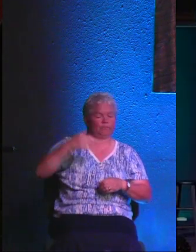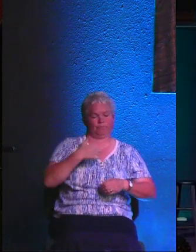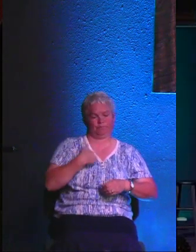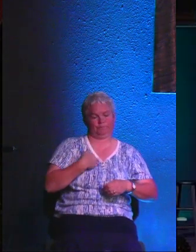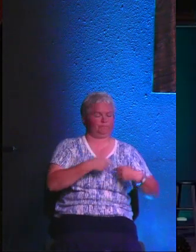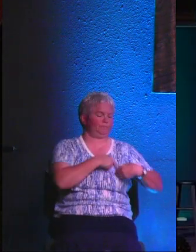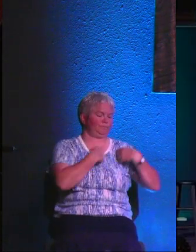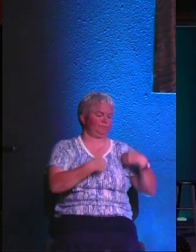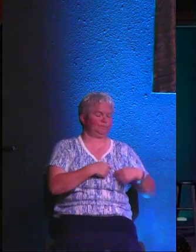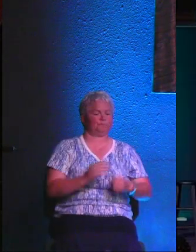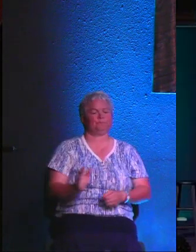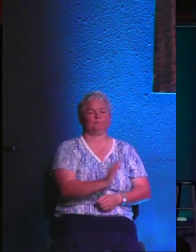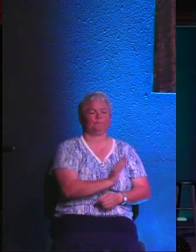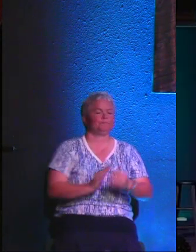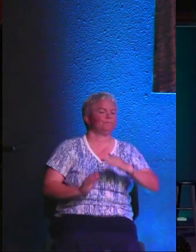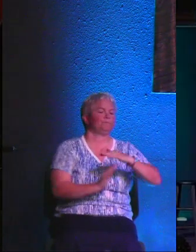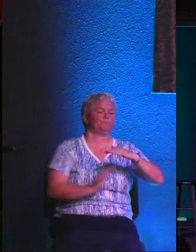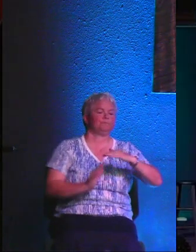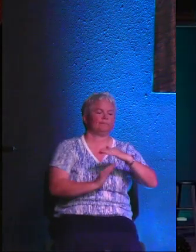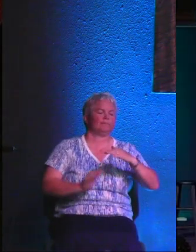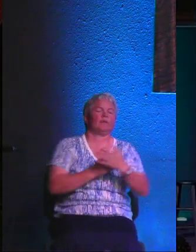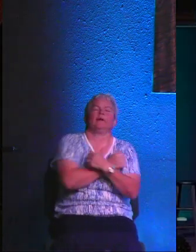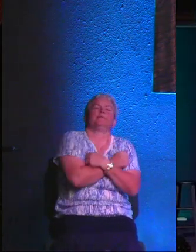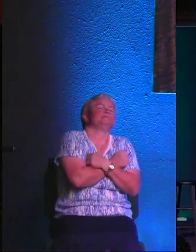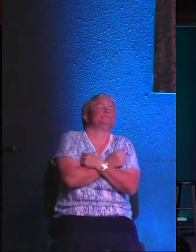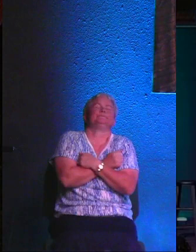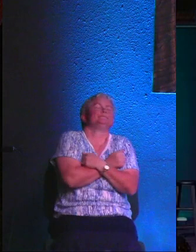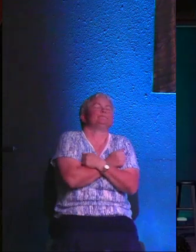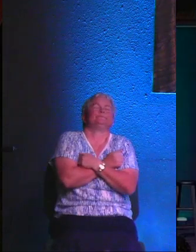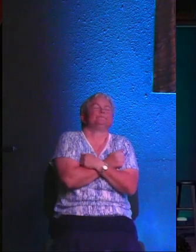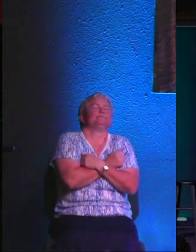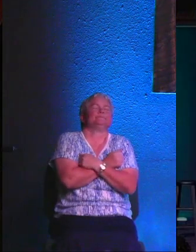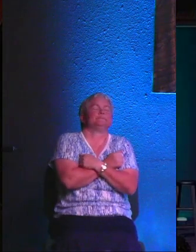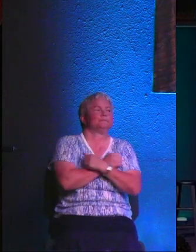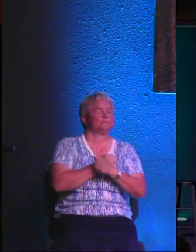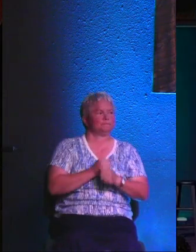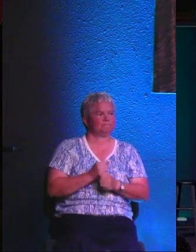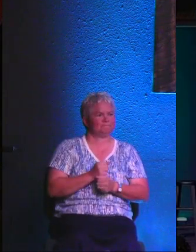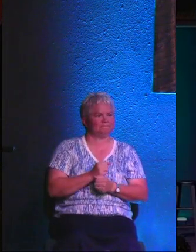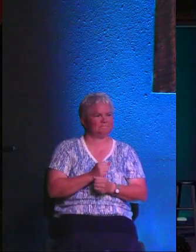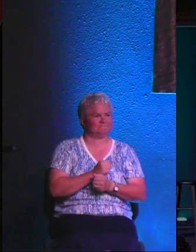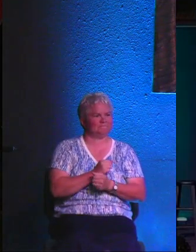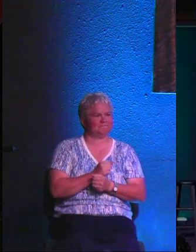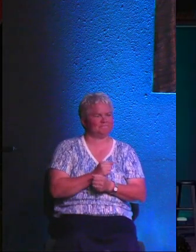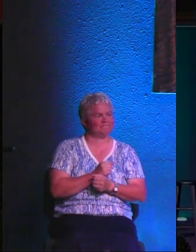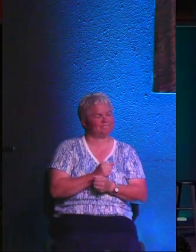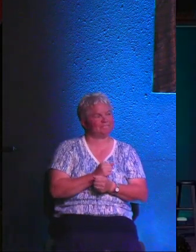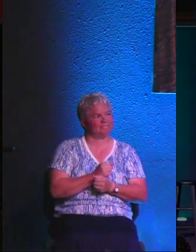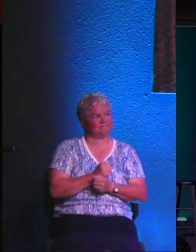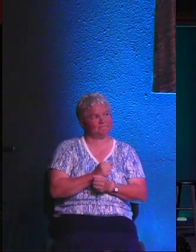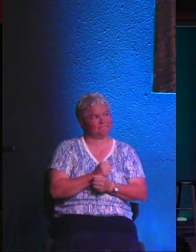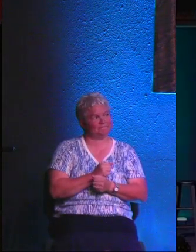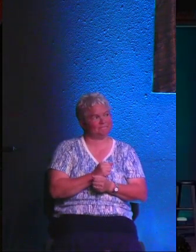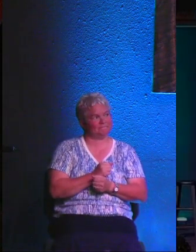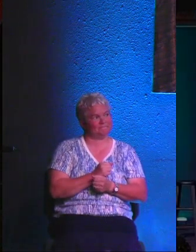my heart's going to be downstairs with the youth. But we'll get to hear their music, so that'll be a plus. So